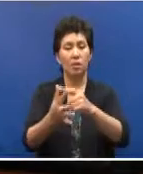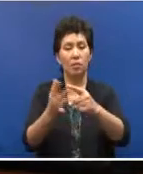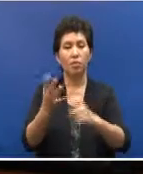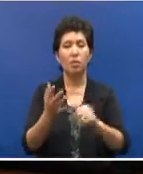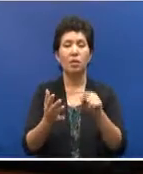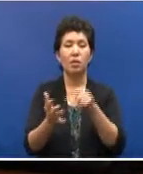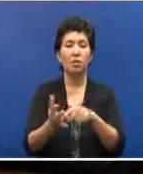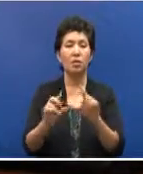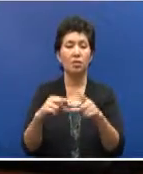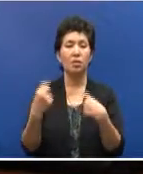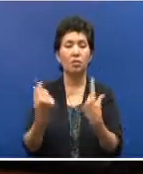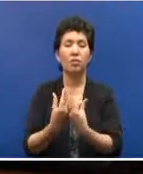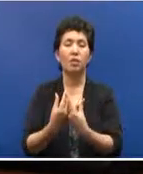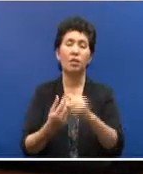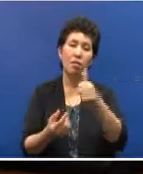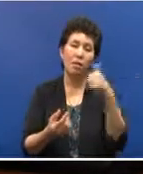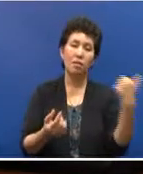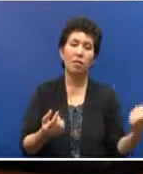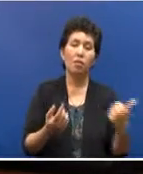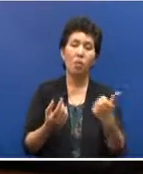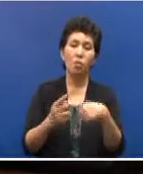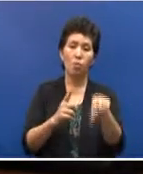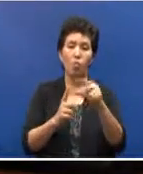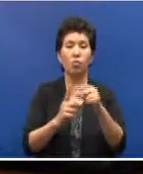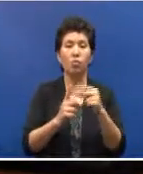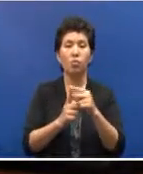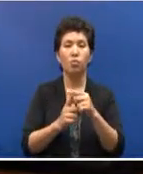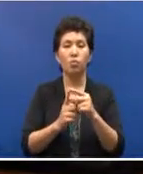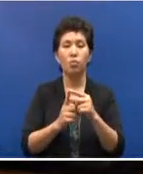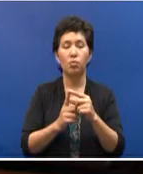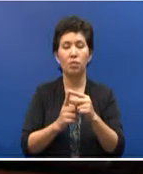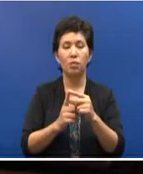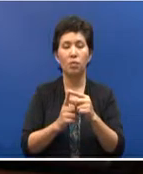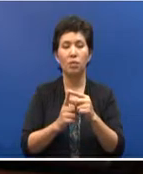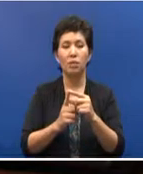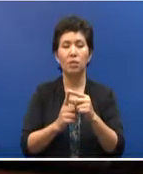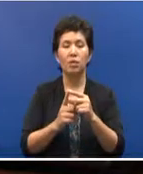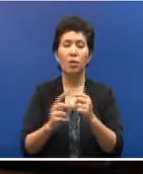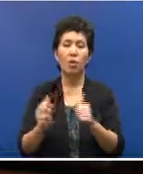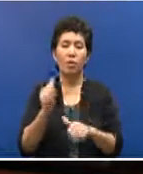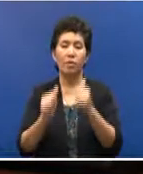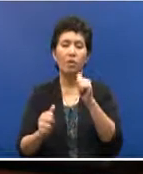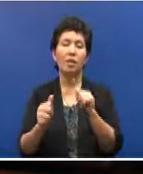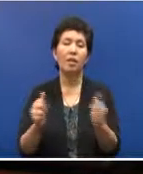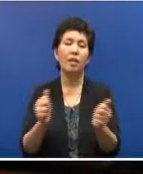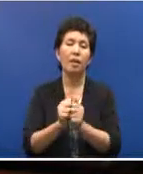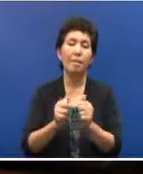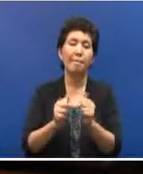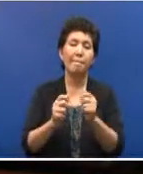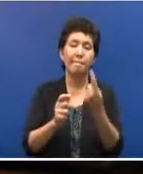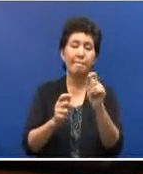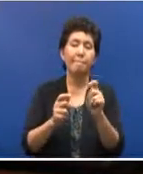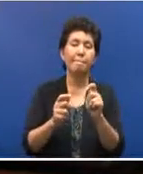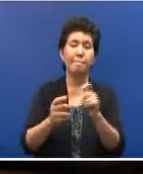group. Okay, or in other words, there is one dominant group with greater power to deny the other